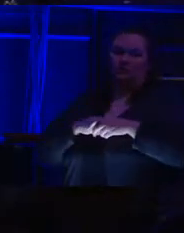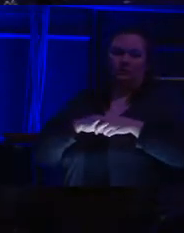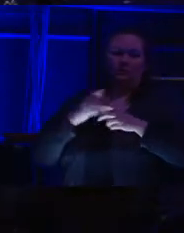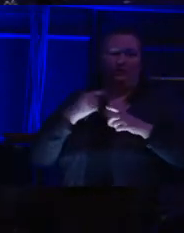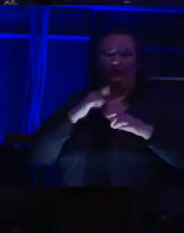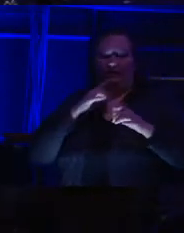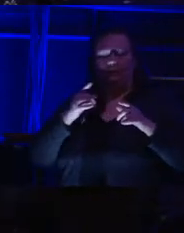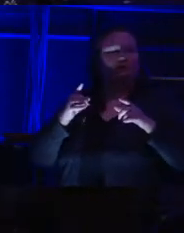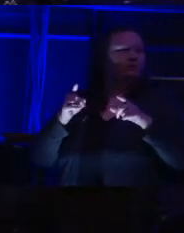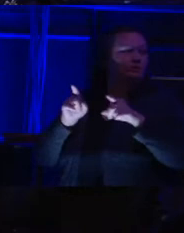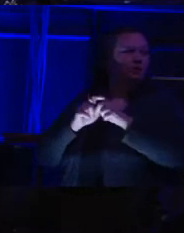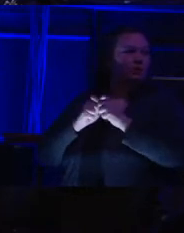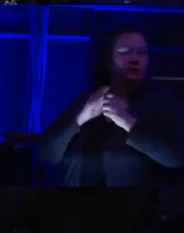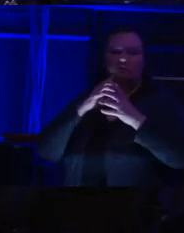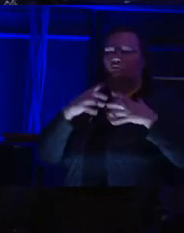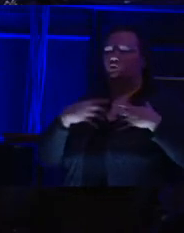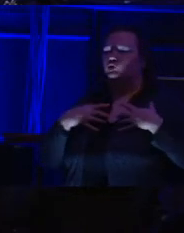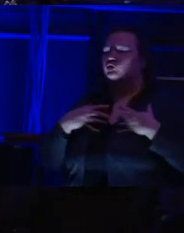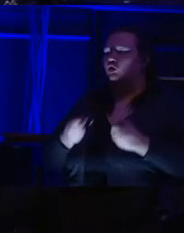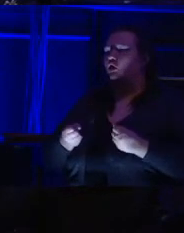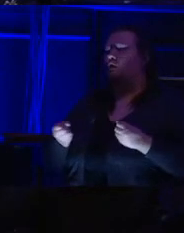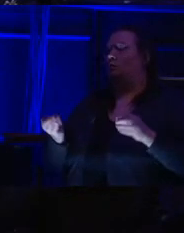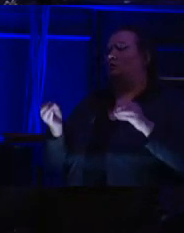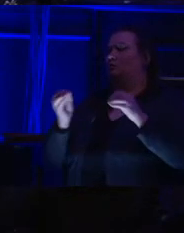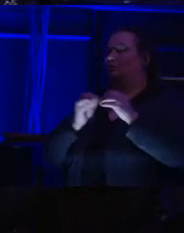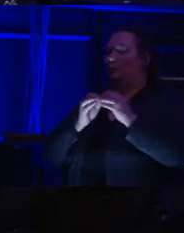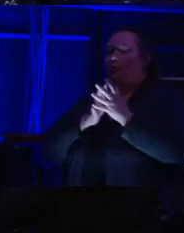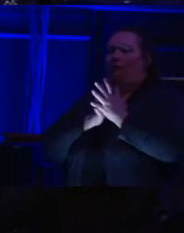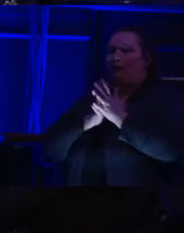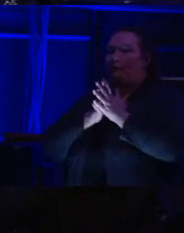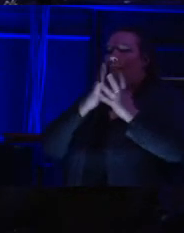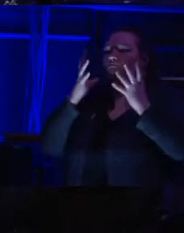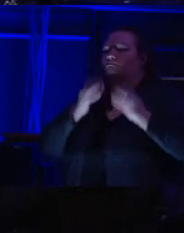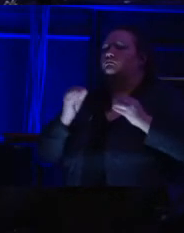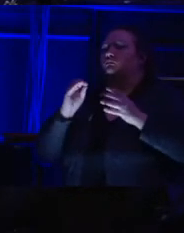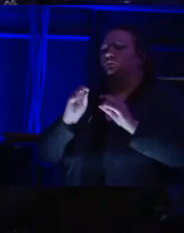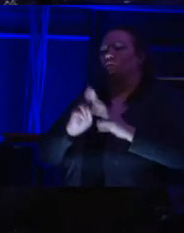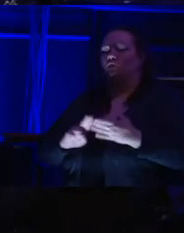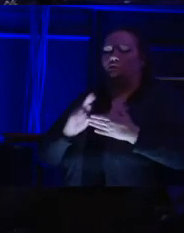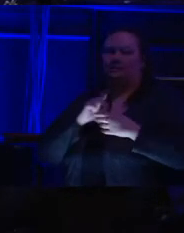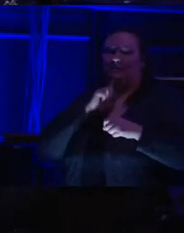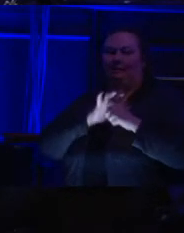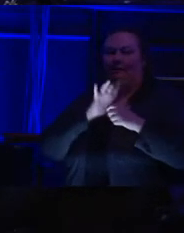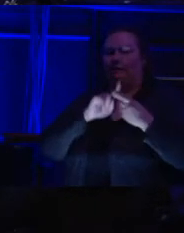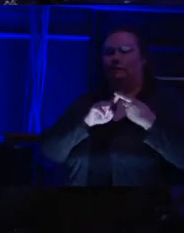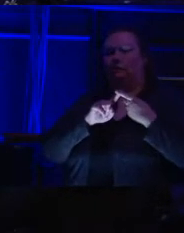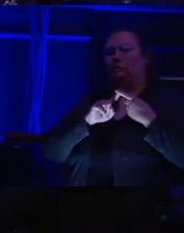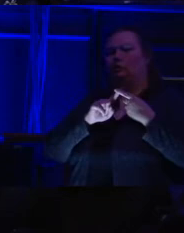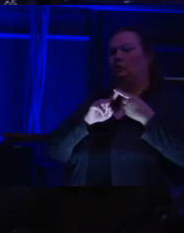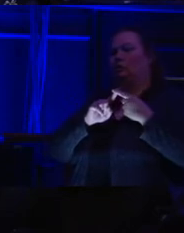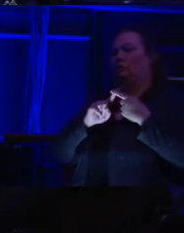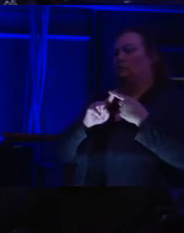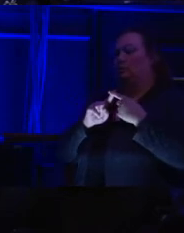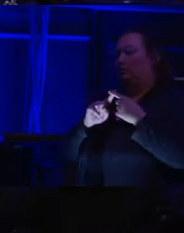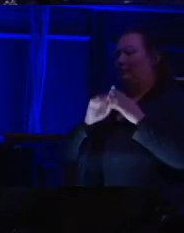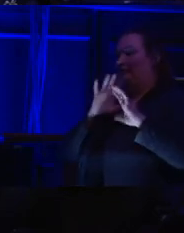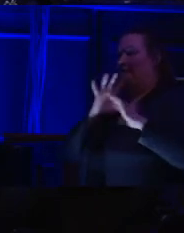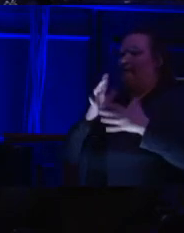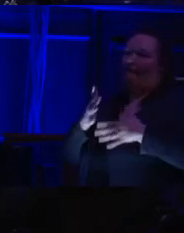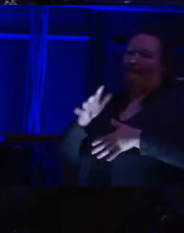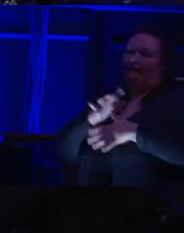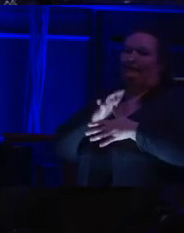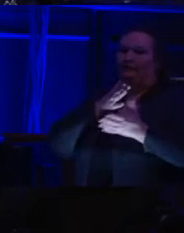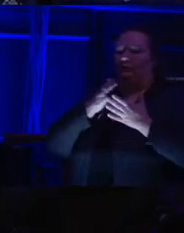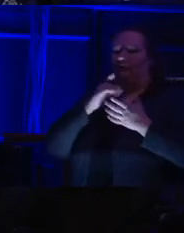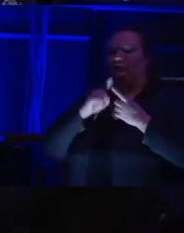a brighter, stronger, and more vibrant university, one dedicated to egalitarian excellence in service